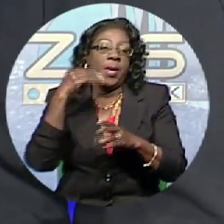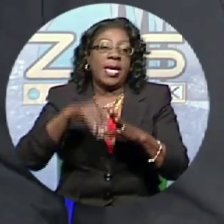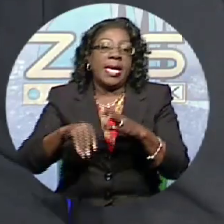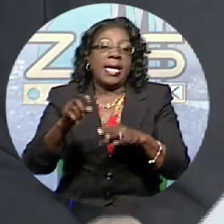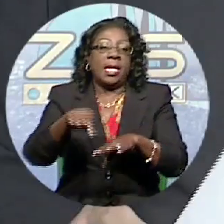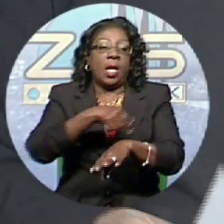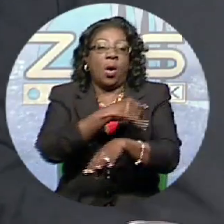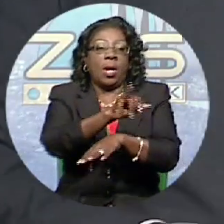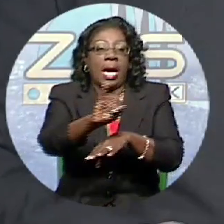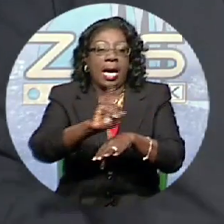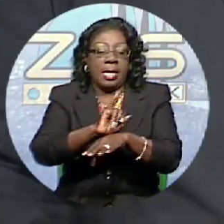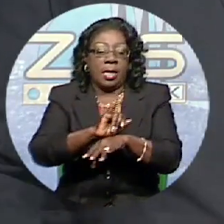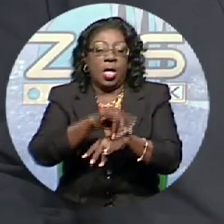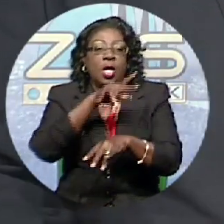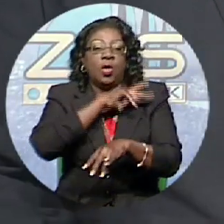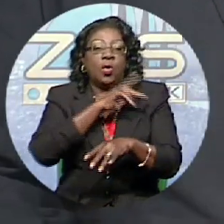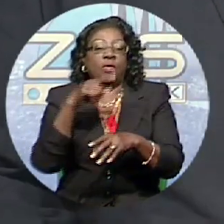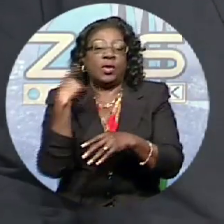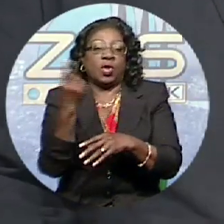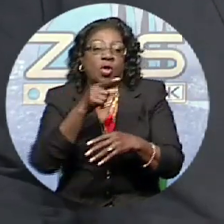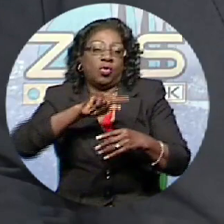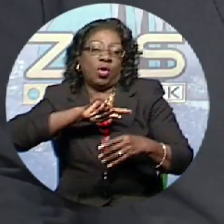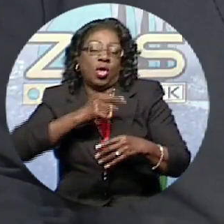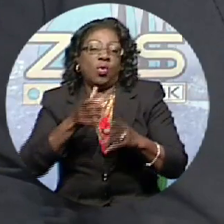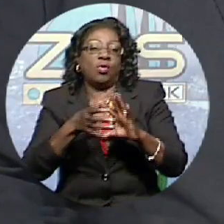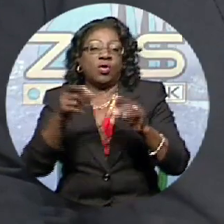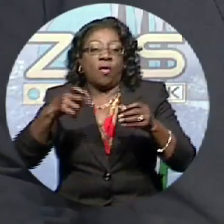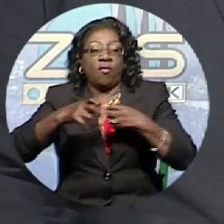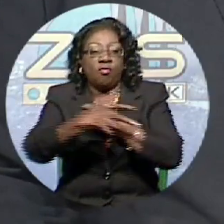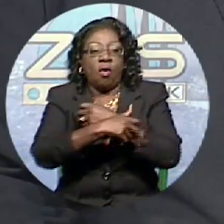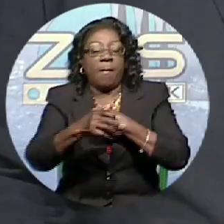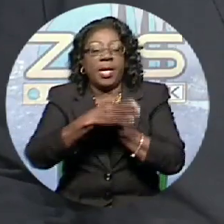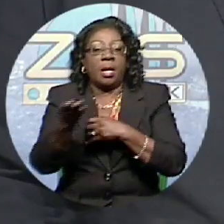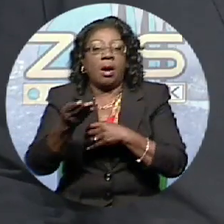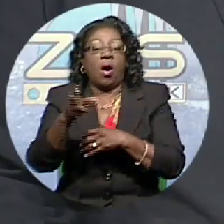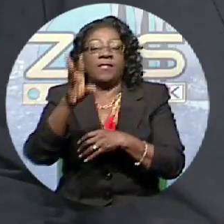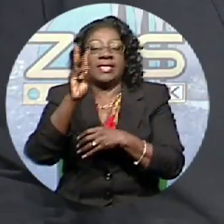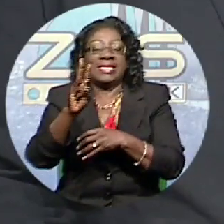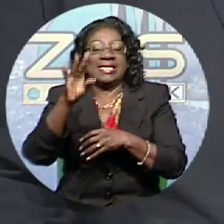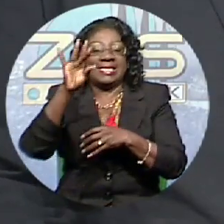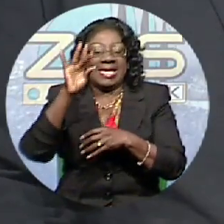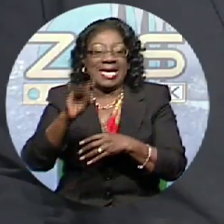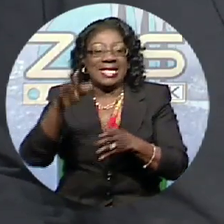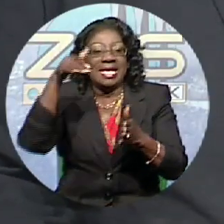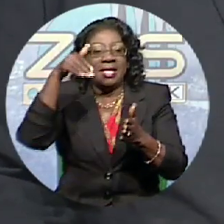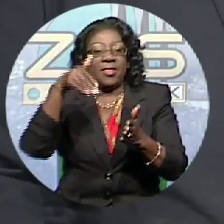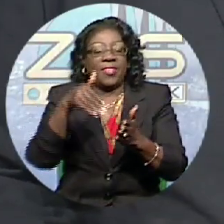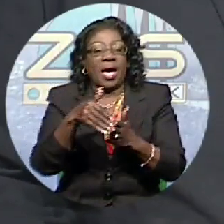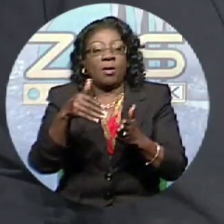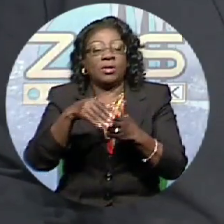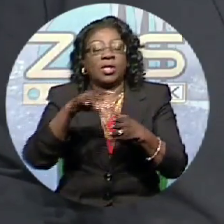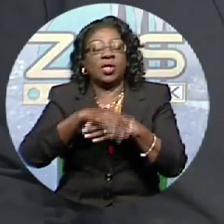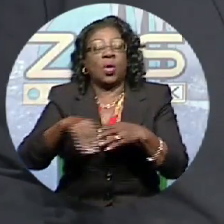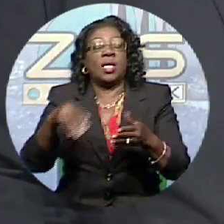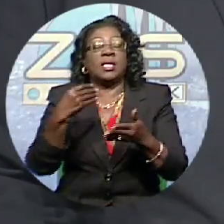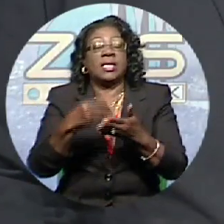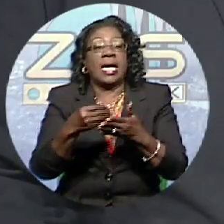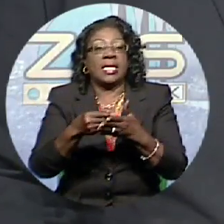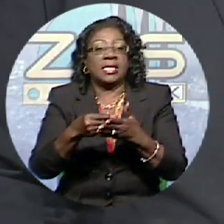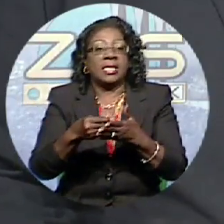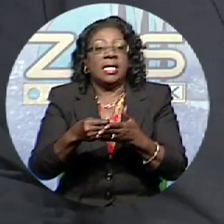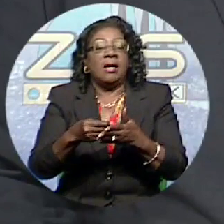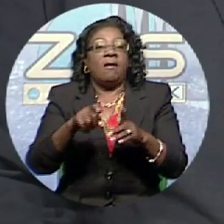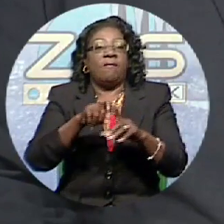Deadman's Key. Knowles was also accused of robbing Carol of $68,000 cash, the property of which was